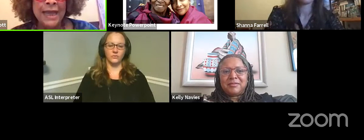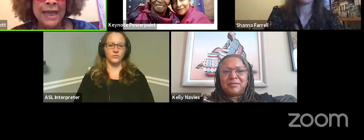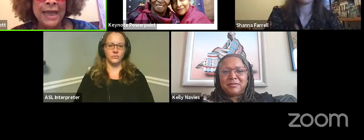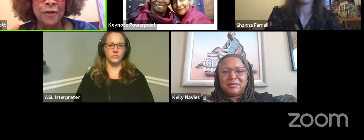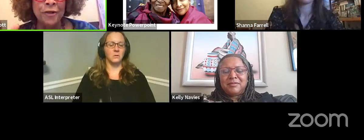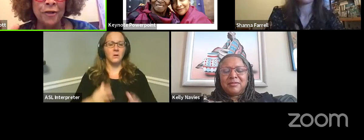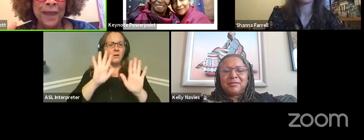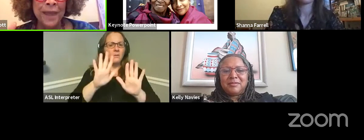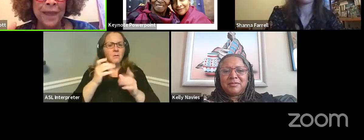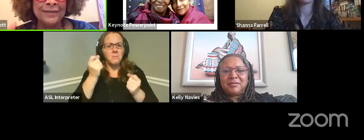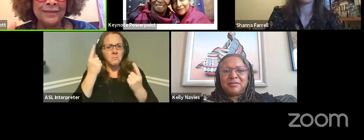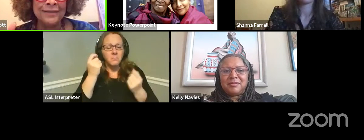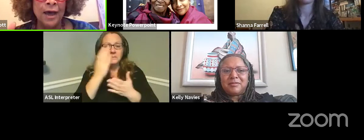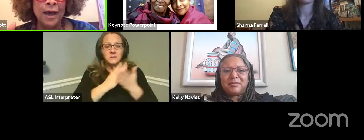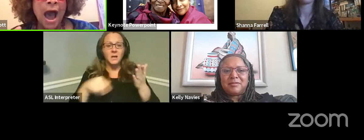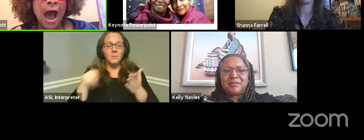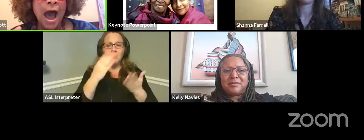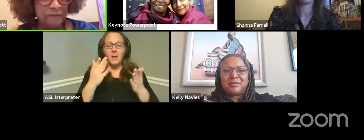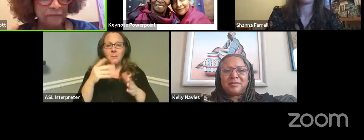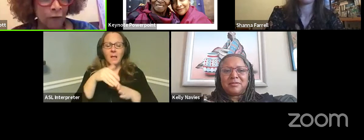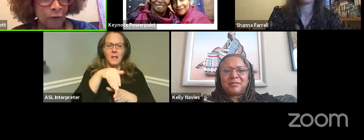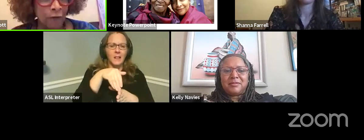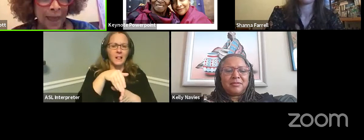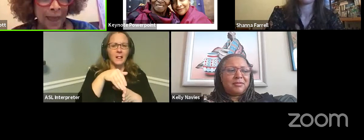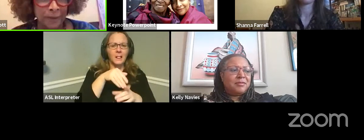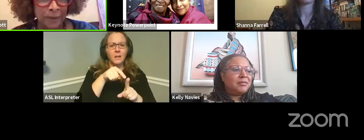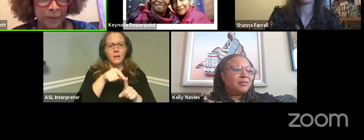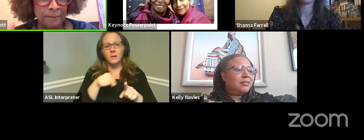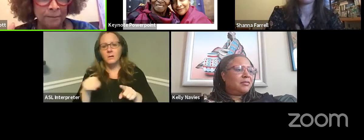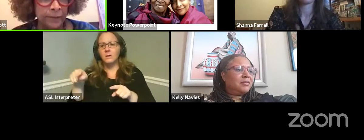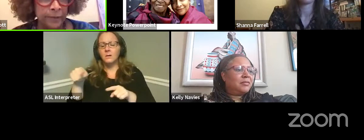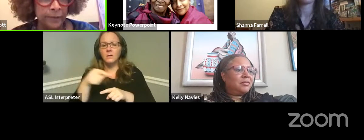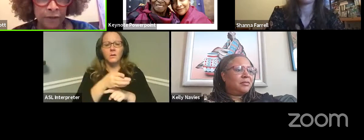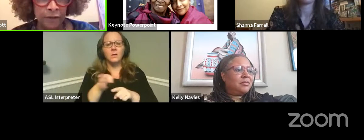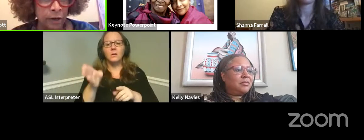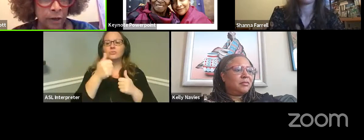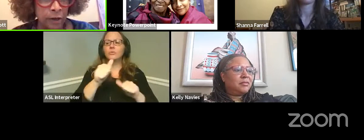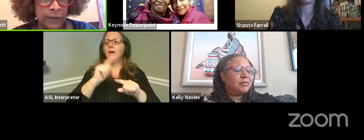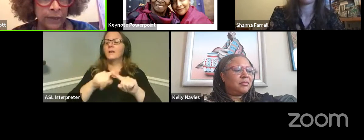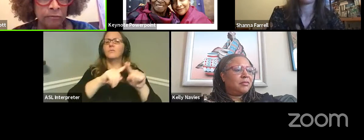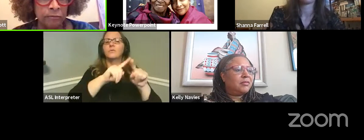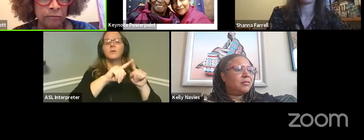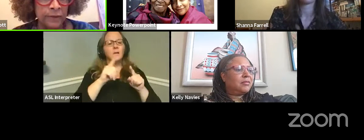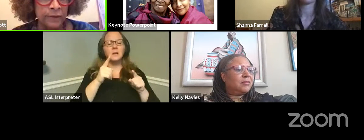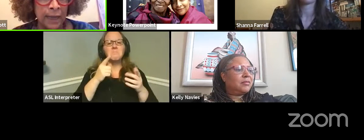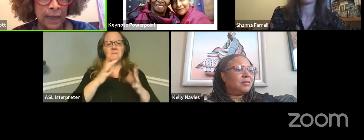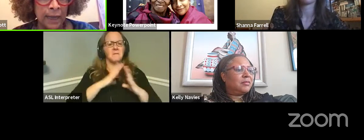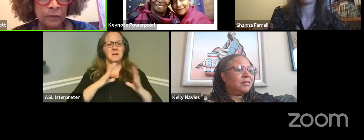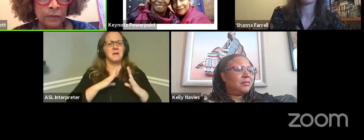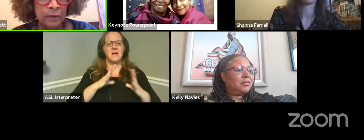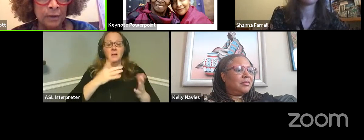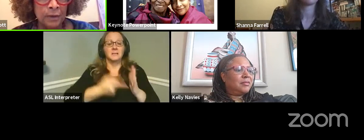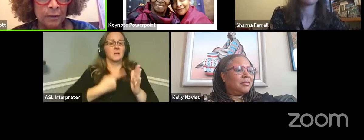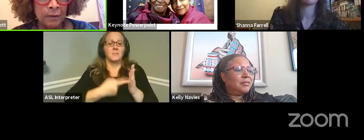you down your path. Now, I fell off the path by not being the best artist that I could be sometimes.